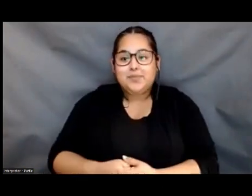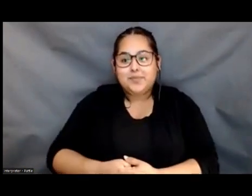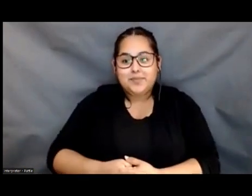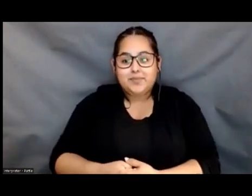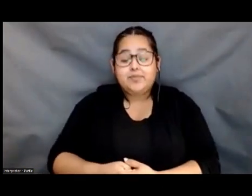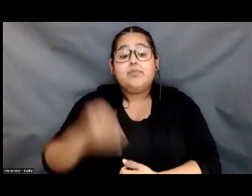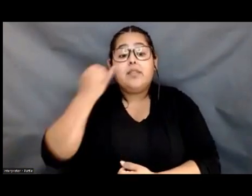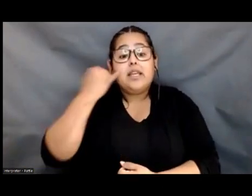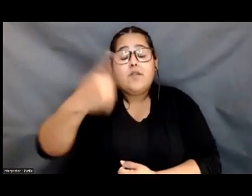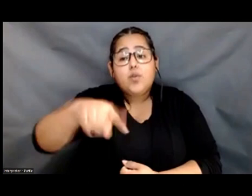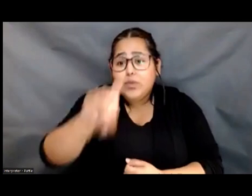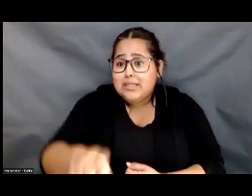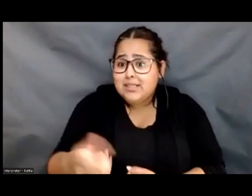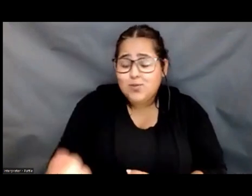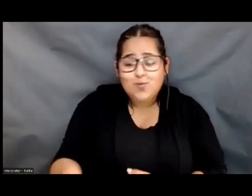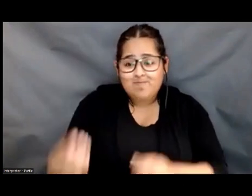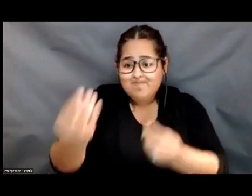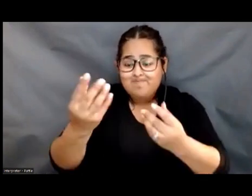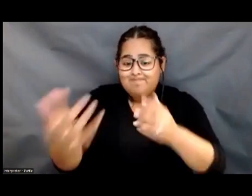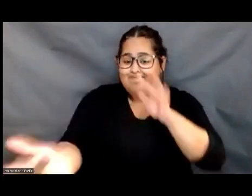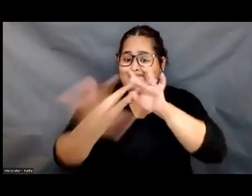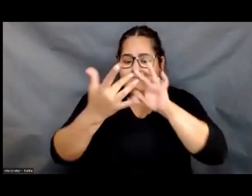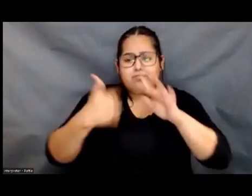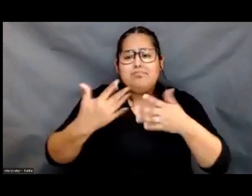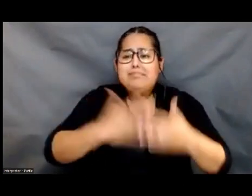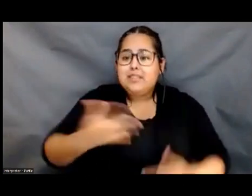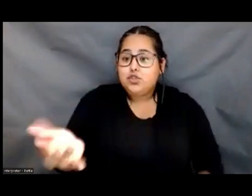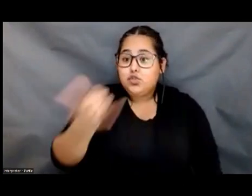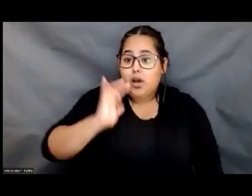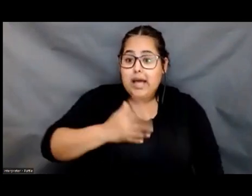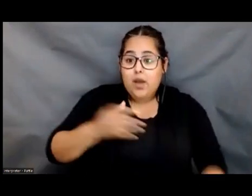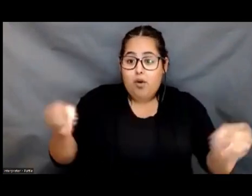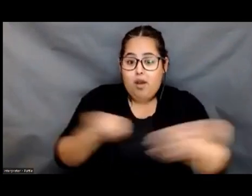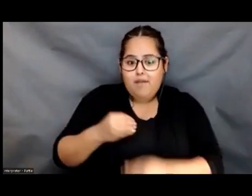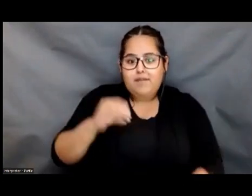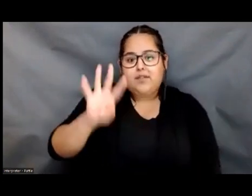If you need to reach any of us by phone, please call our office at